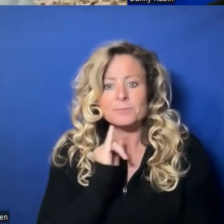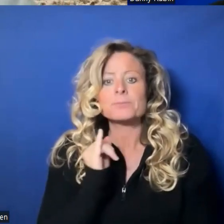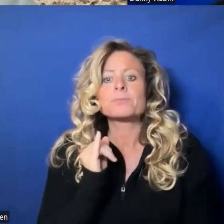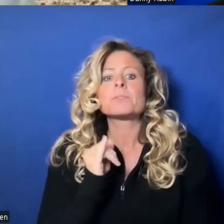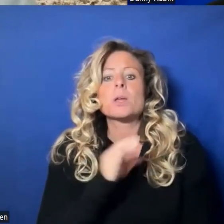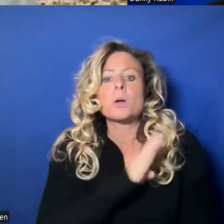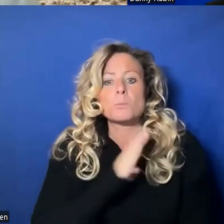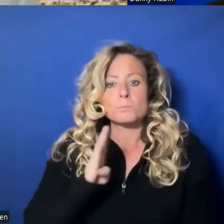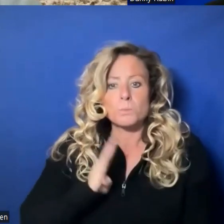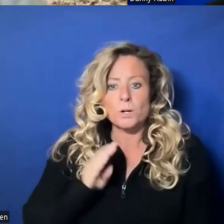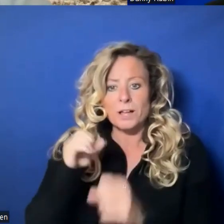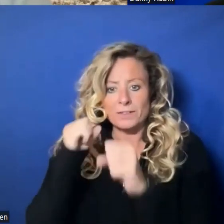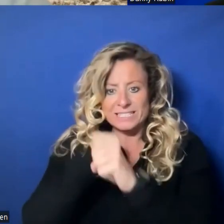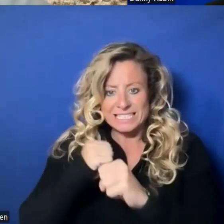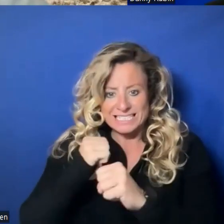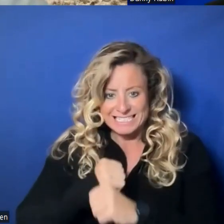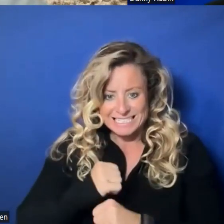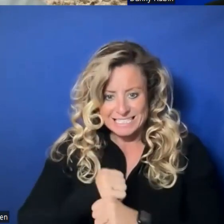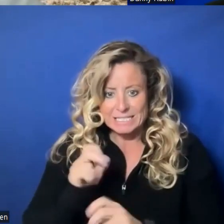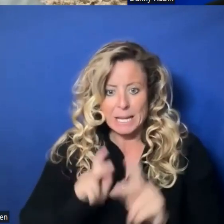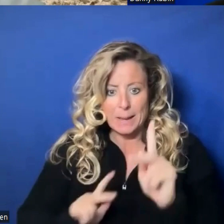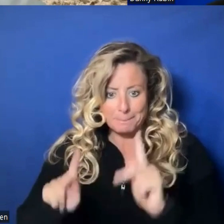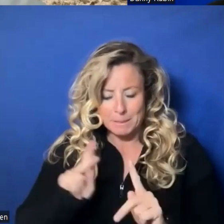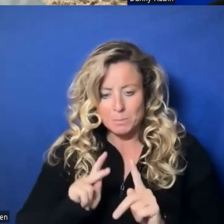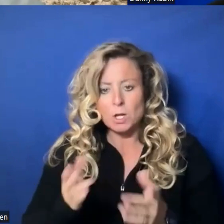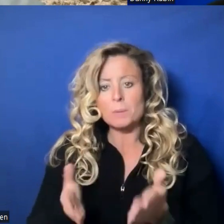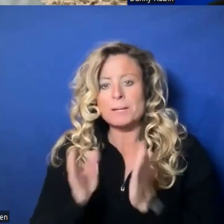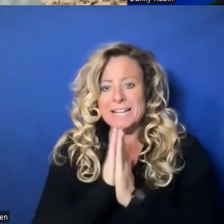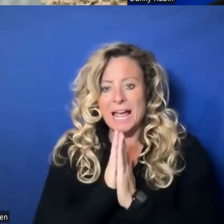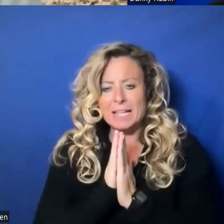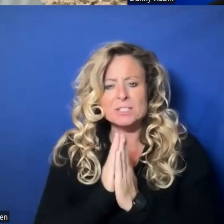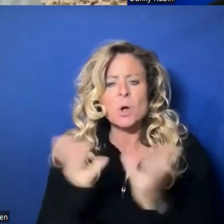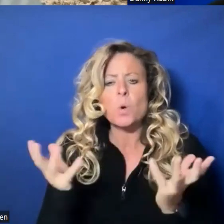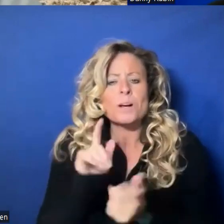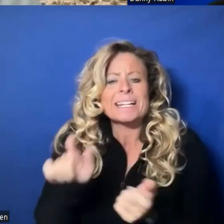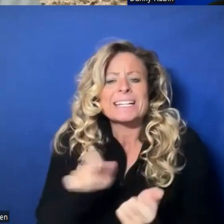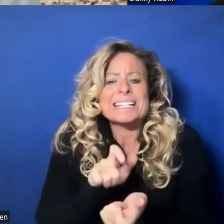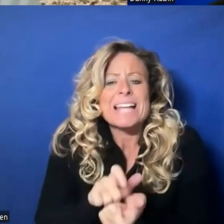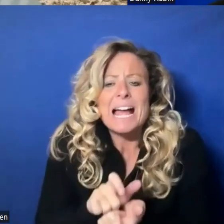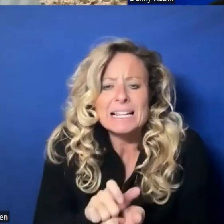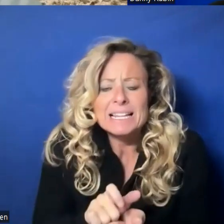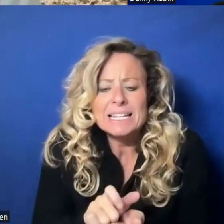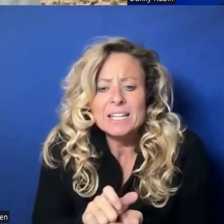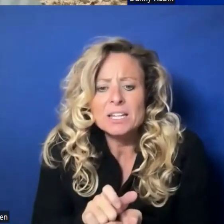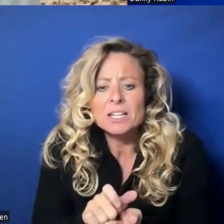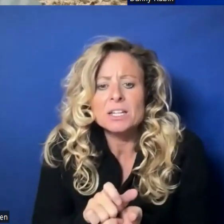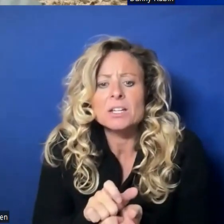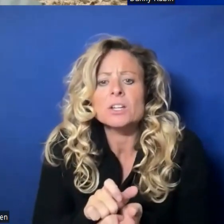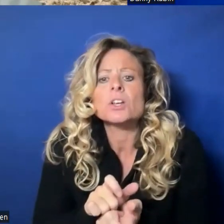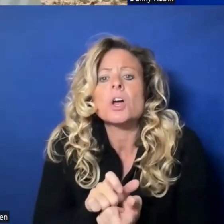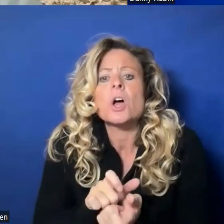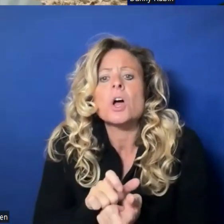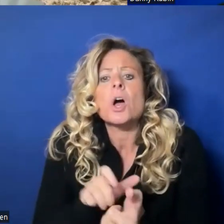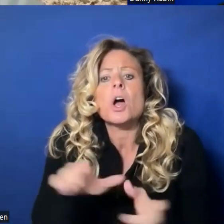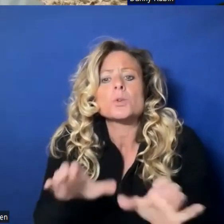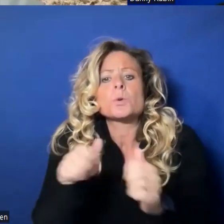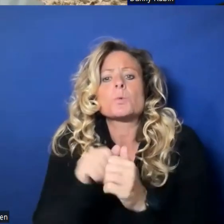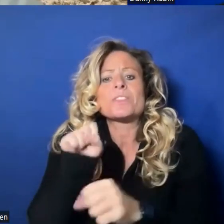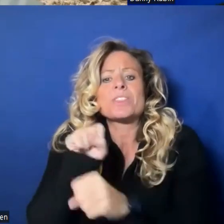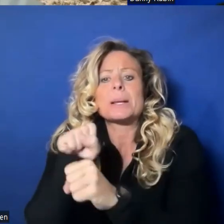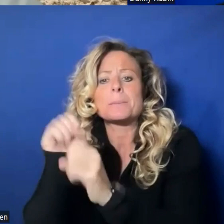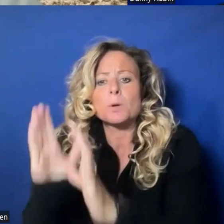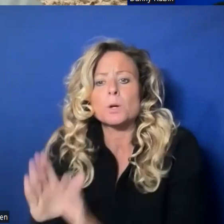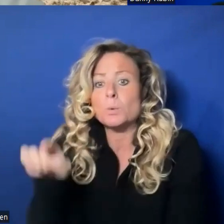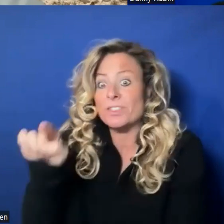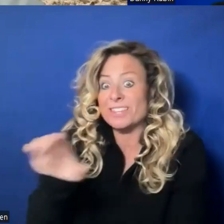Statistics, and people are being asked, what is the name of your employer, what this company